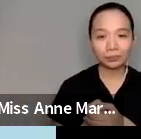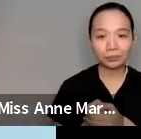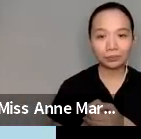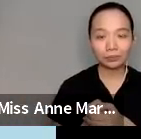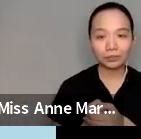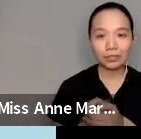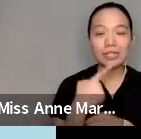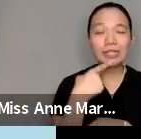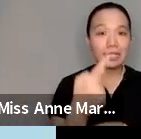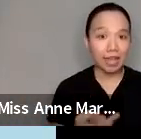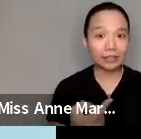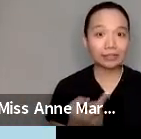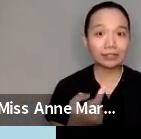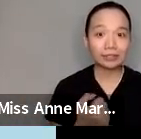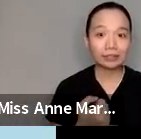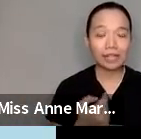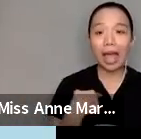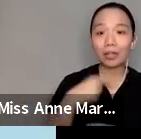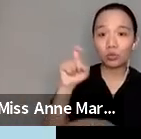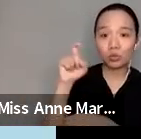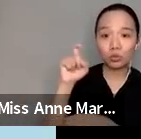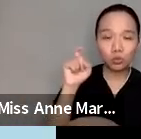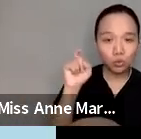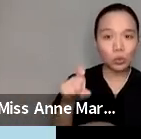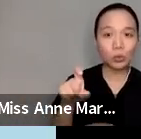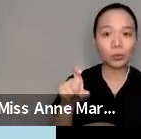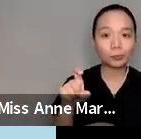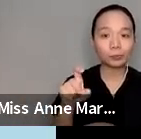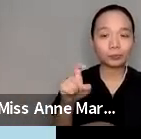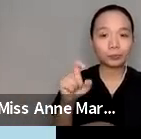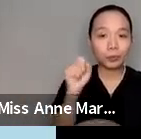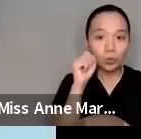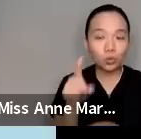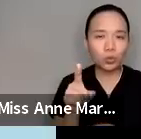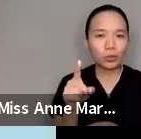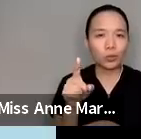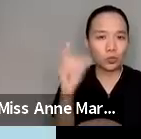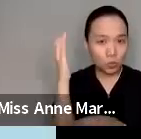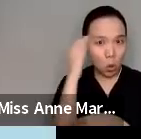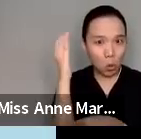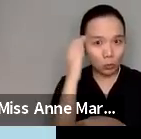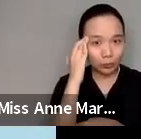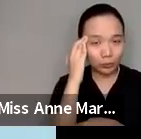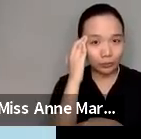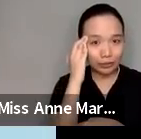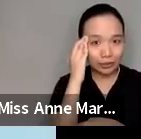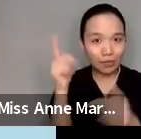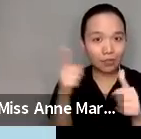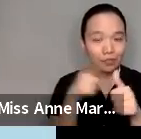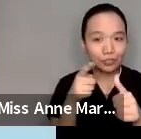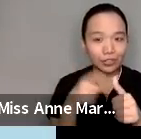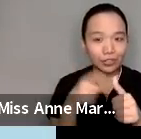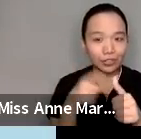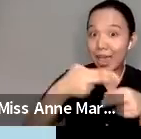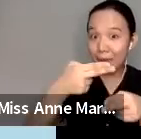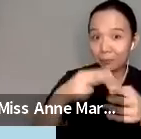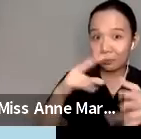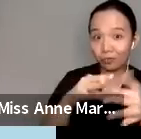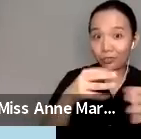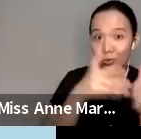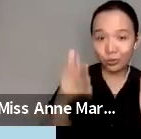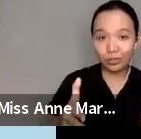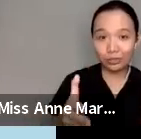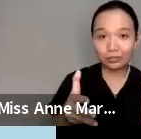He said that I should at least know the first name of the students.